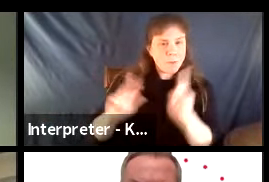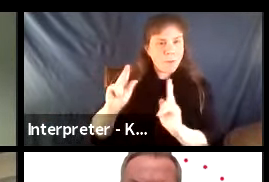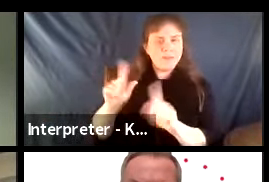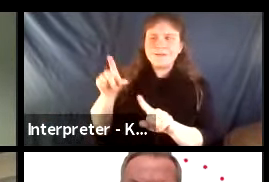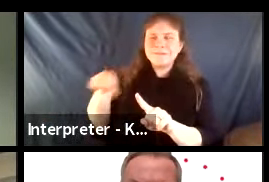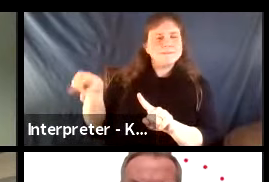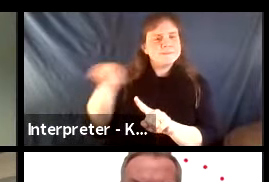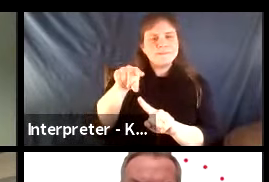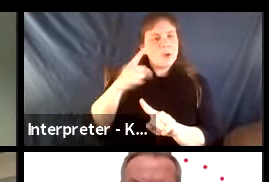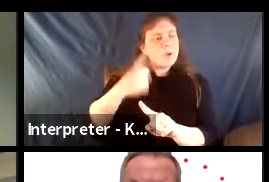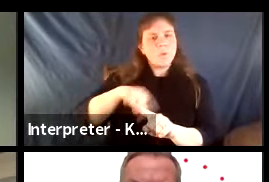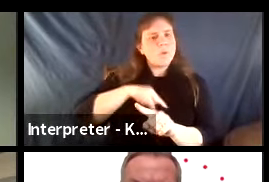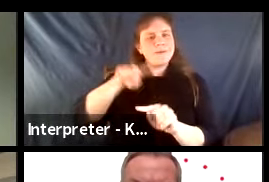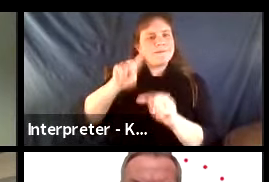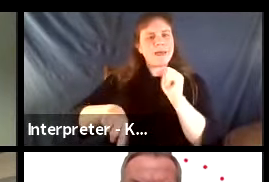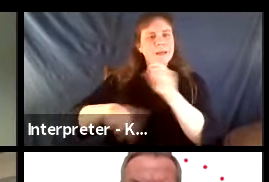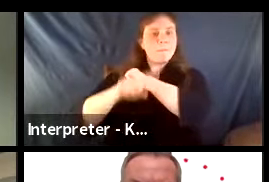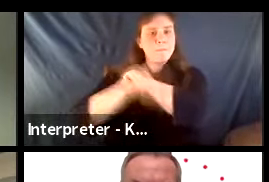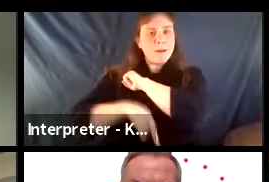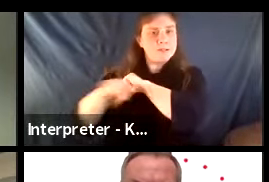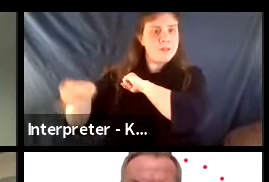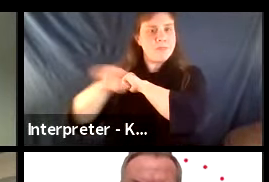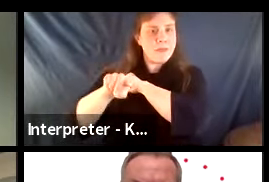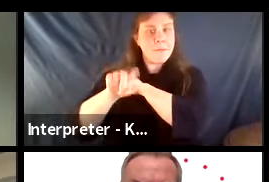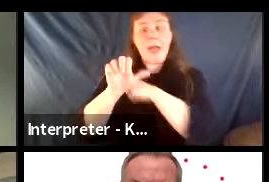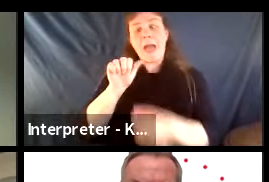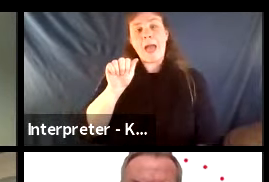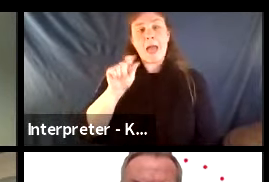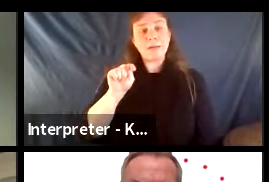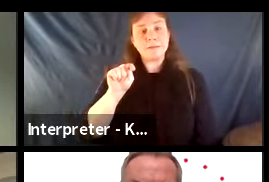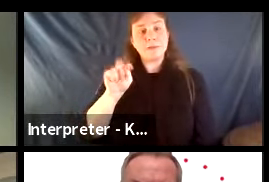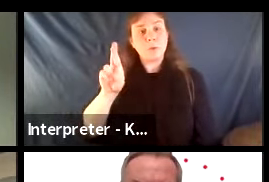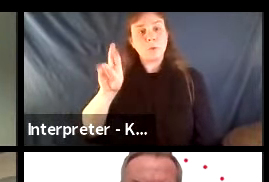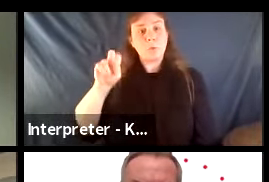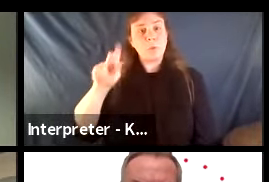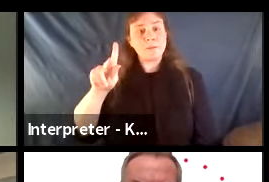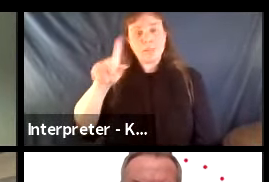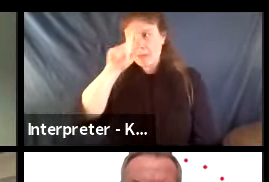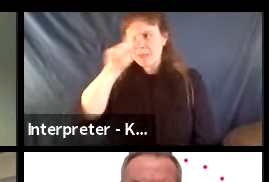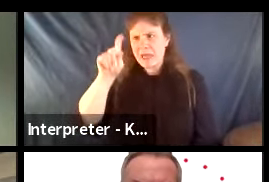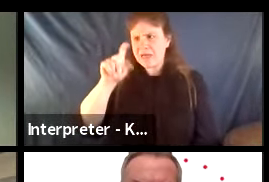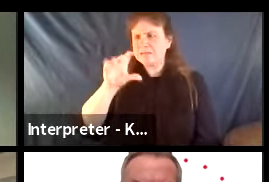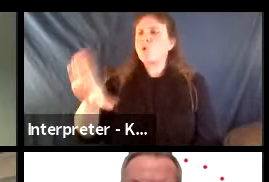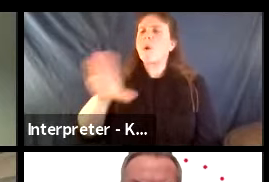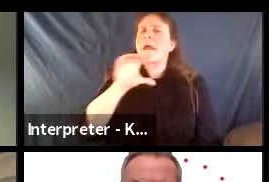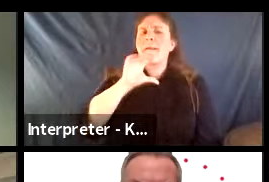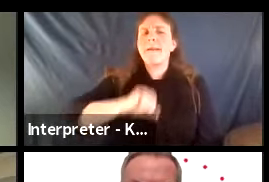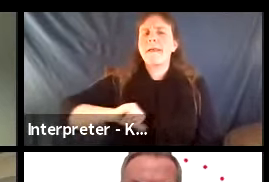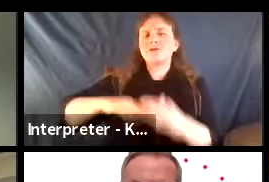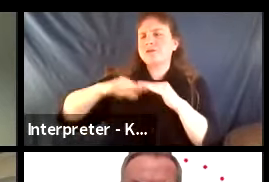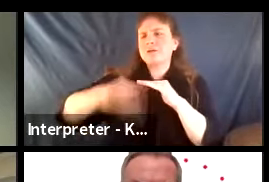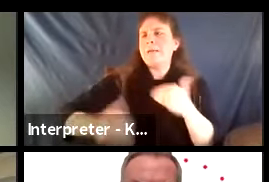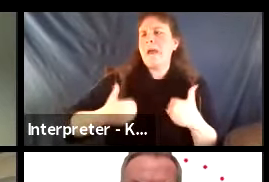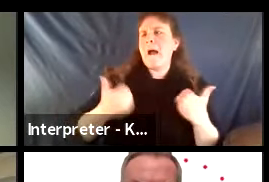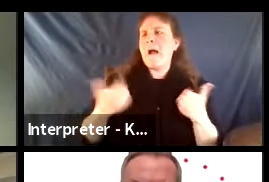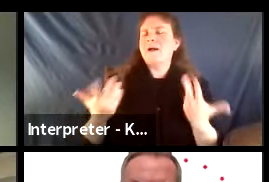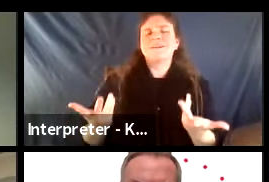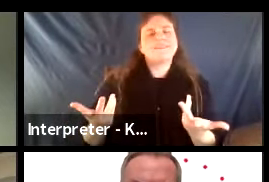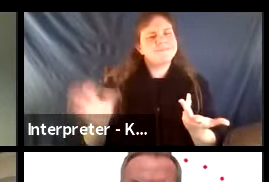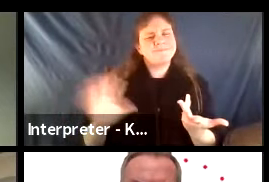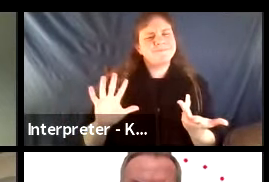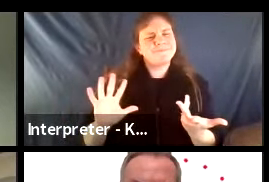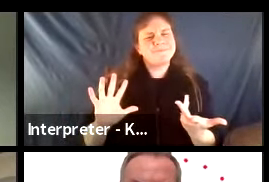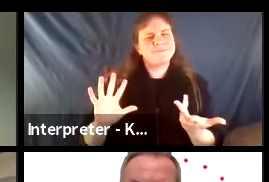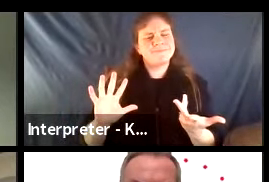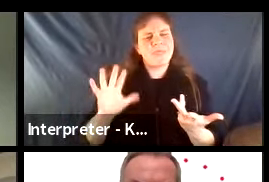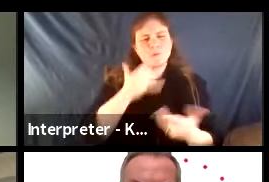those of us who are at risk because we're not over 65 but do have underlying conditions. I want to applaud the